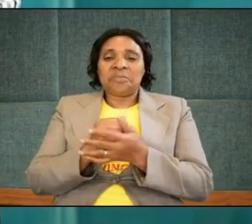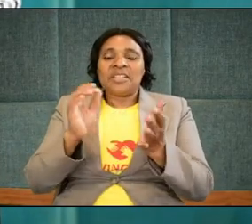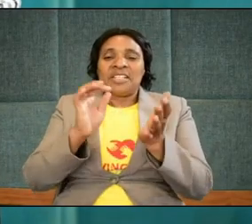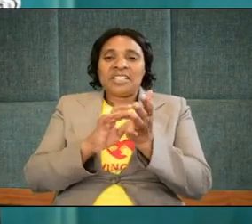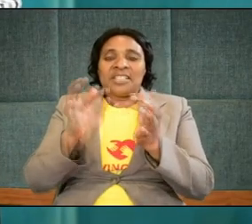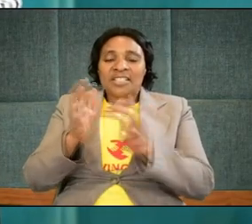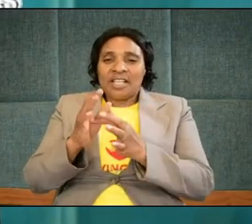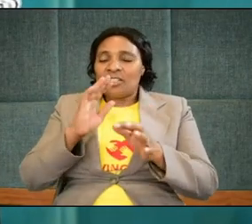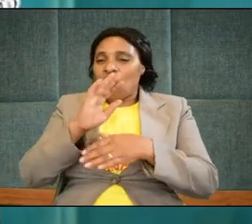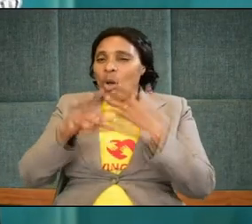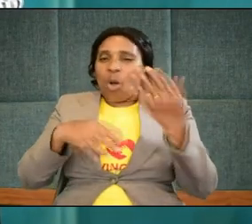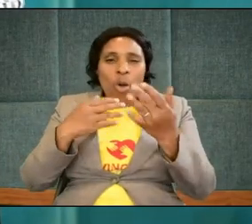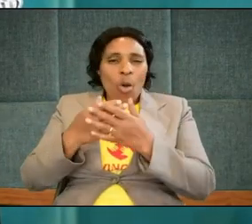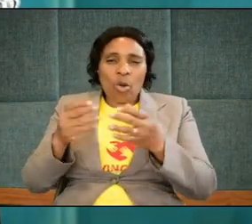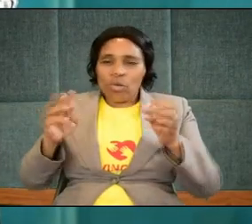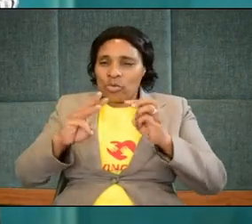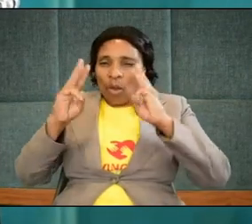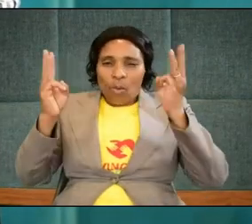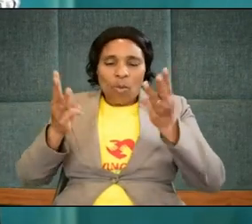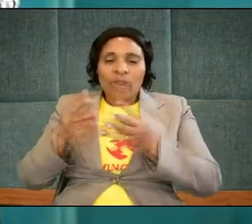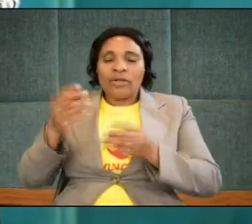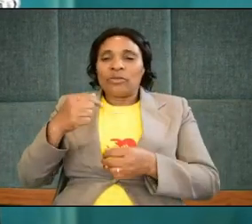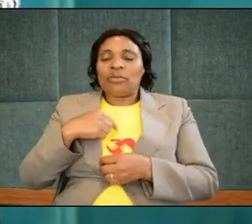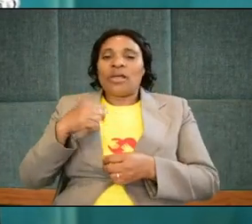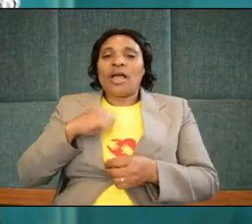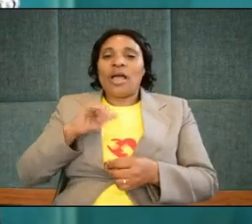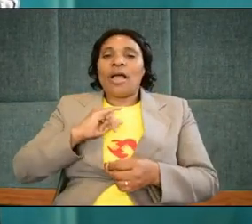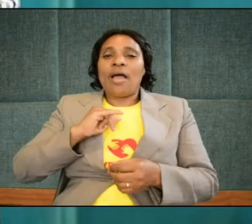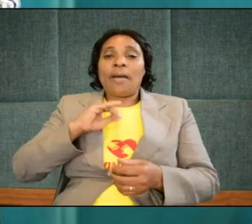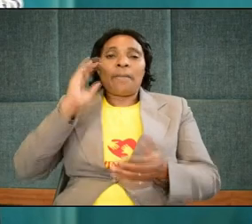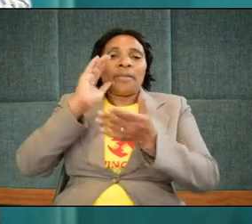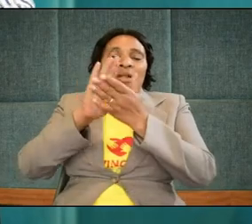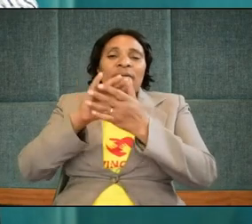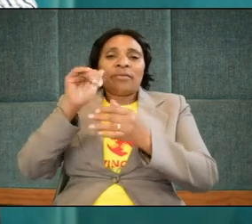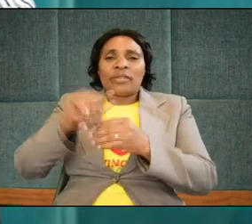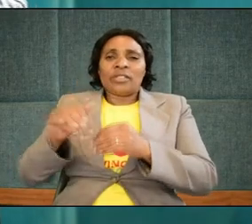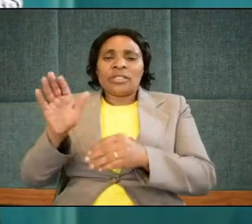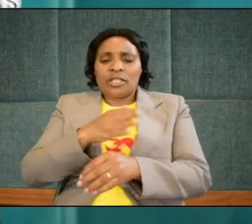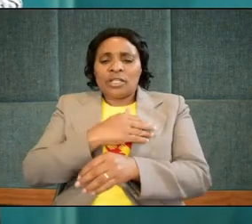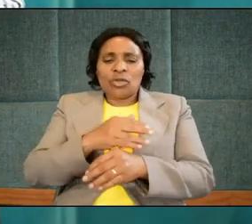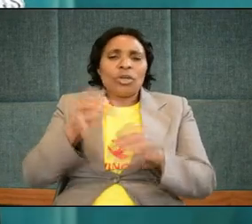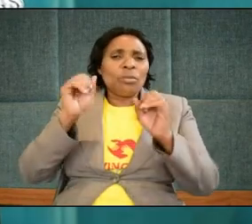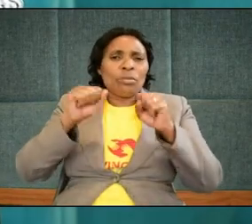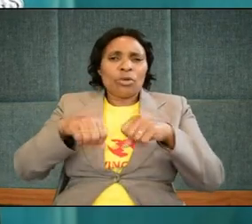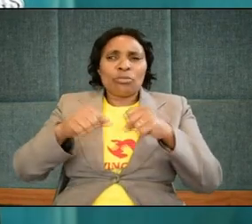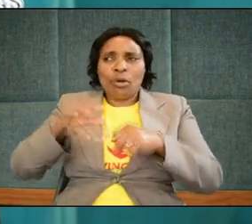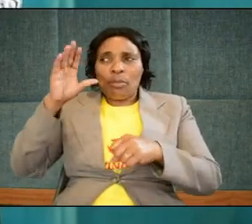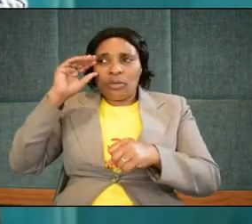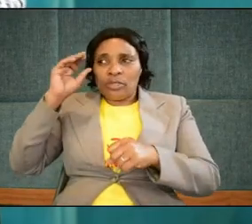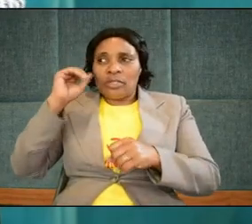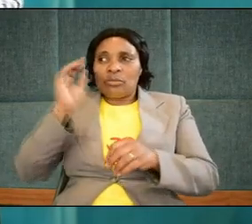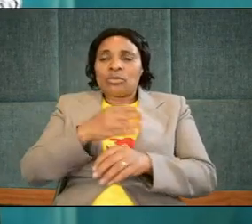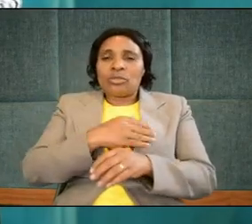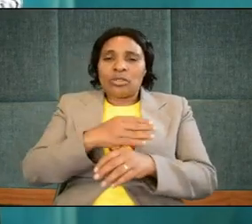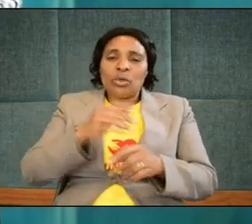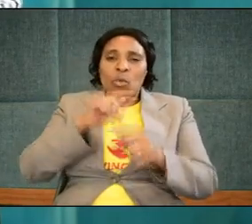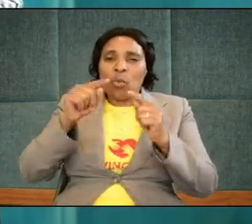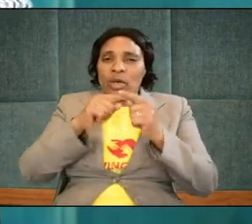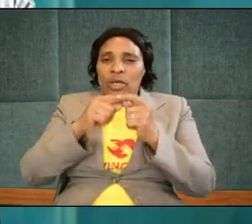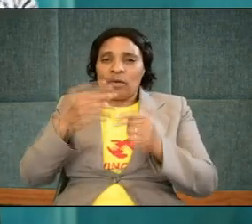Jesus is all the world to me. I believe this was a hymn that Moses could sing when he was facing all the